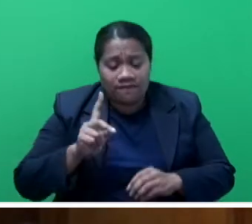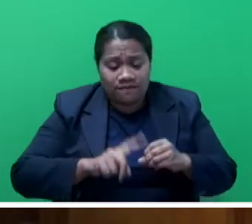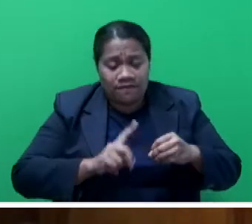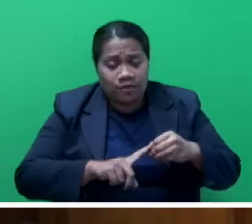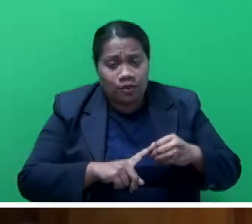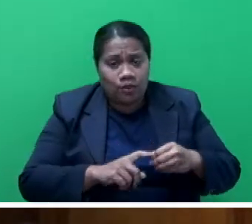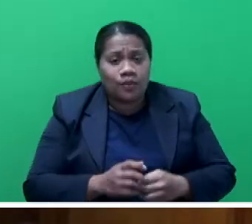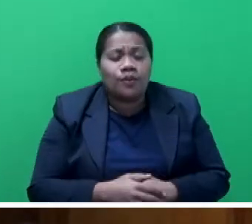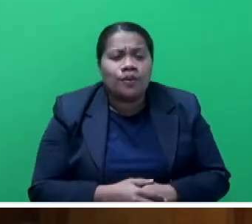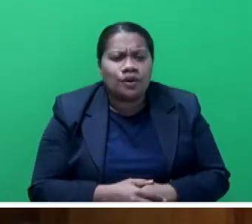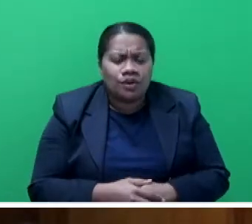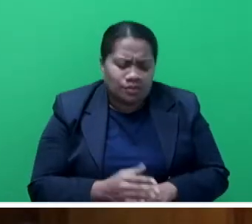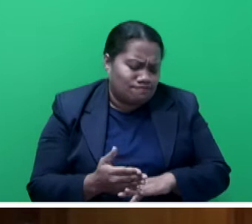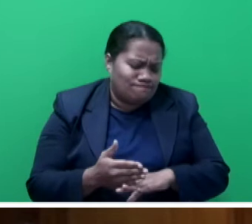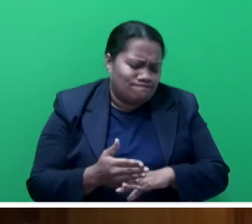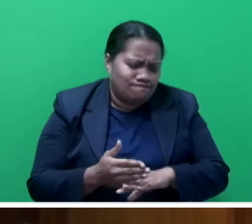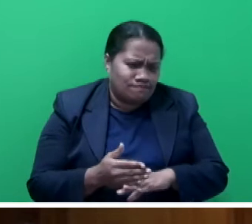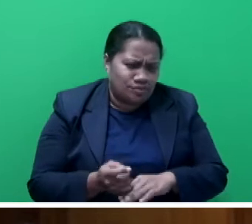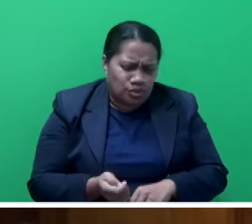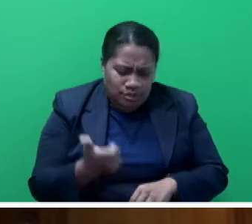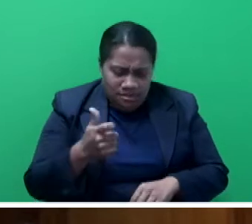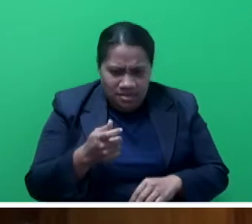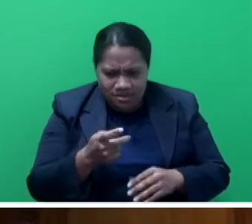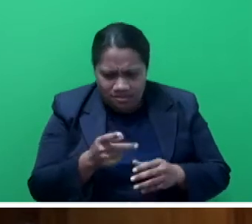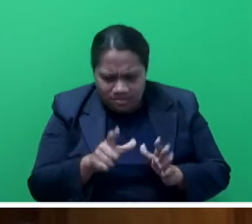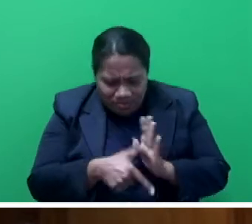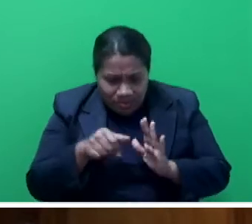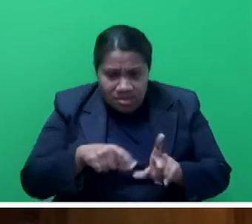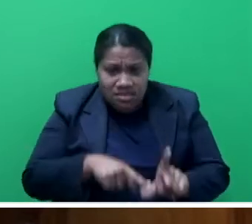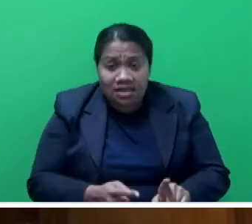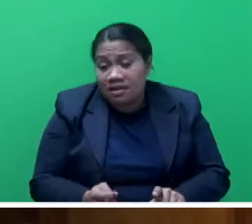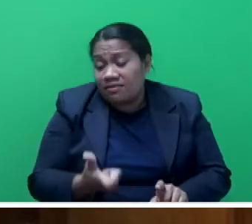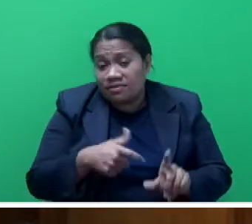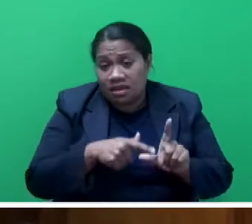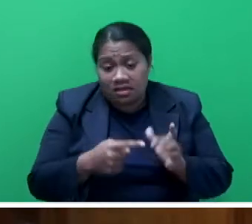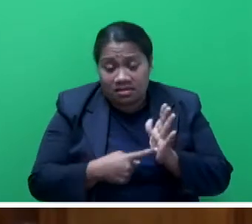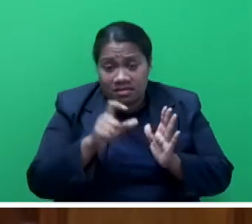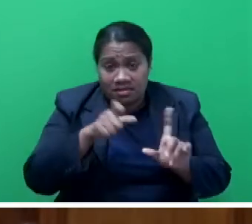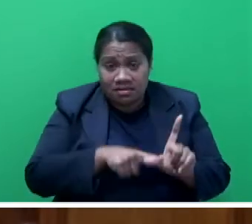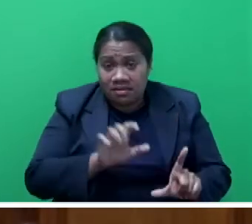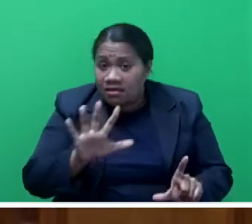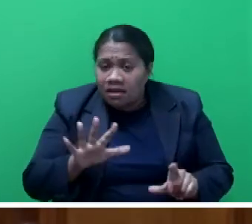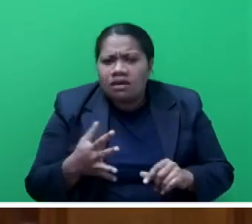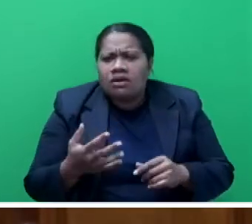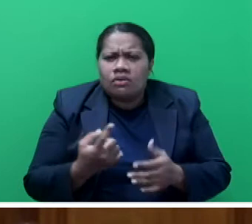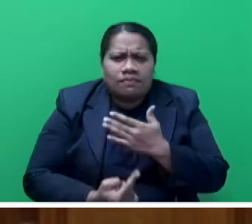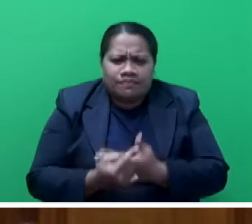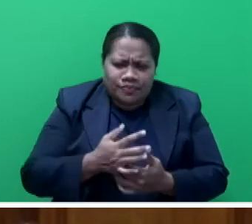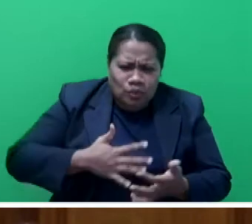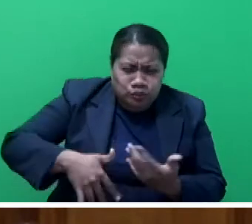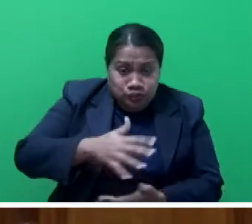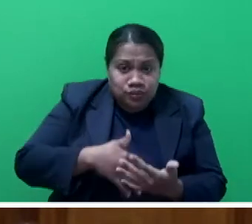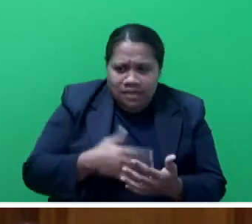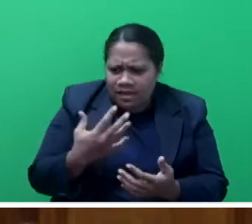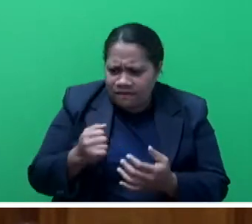In the early part of this year, in the aftermath of tropical cyclone Yasa, there were a lot of issues raised about